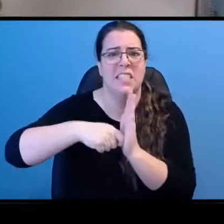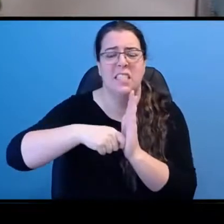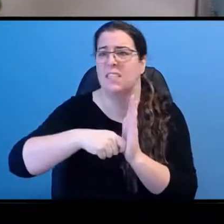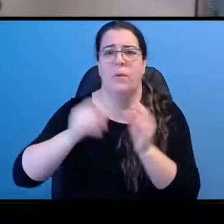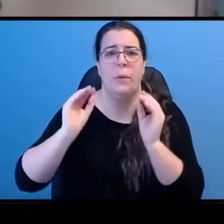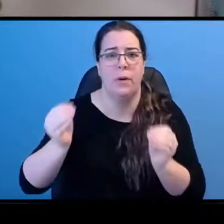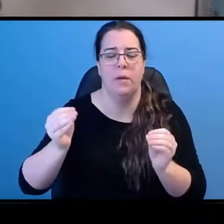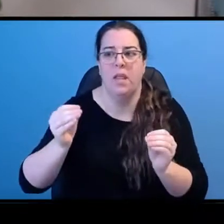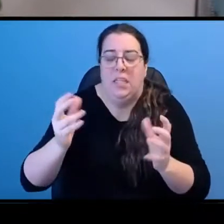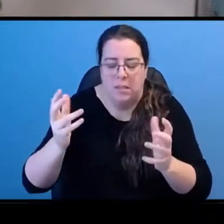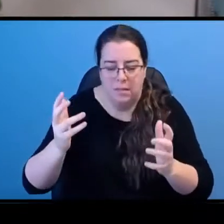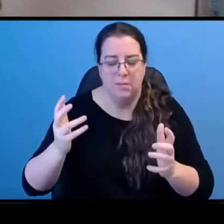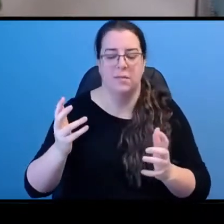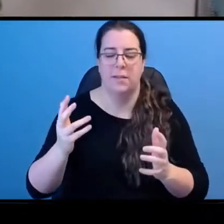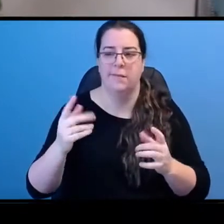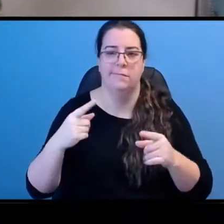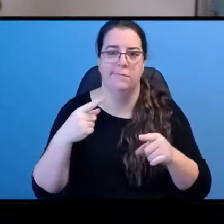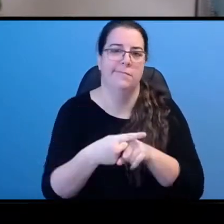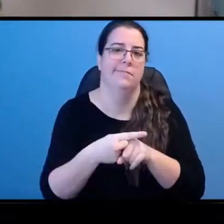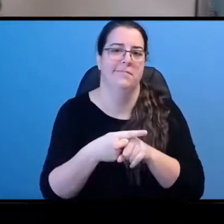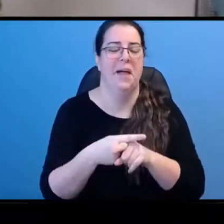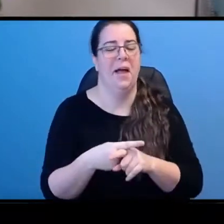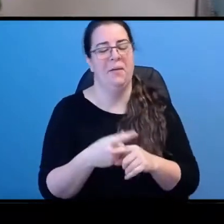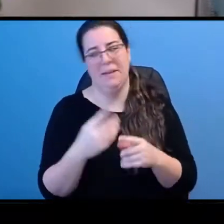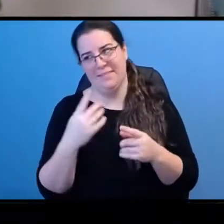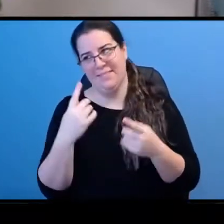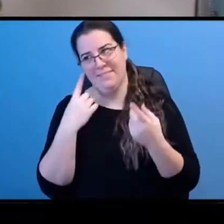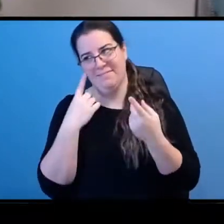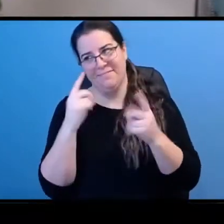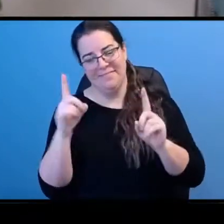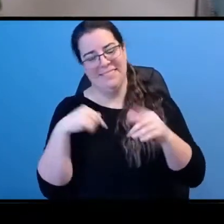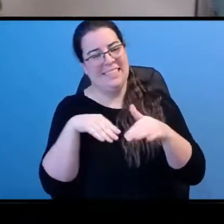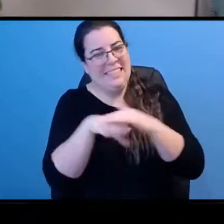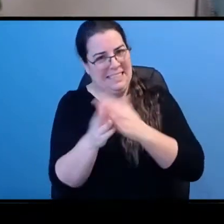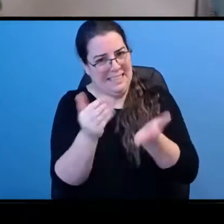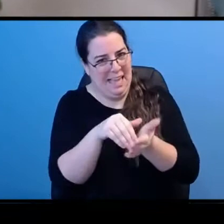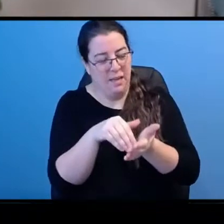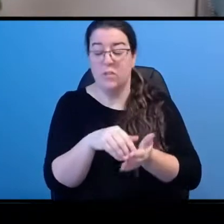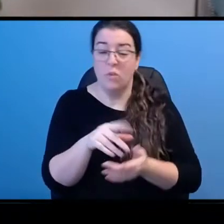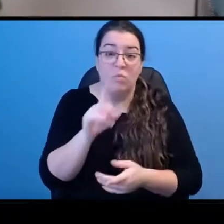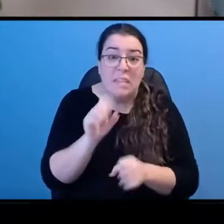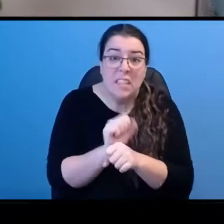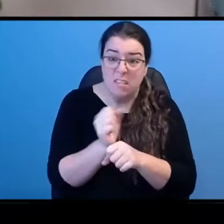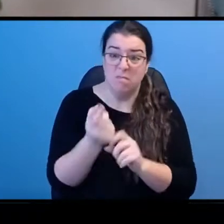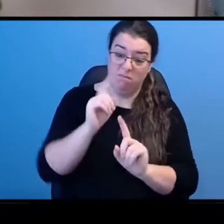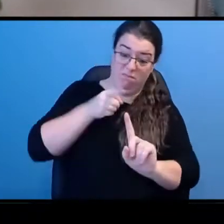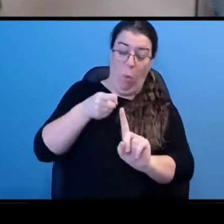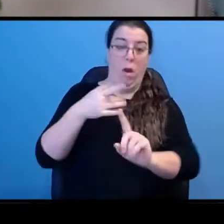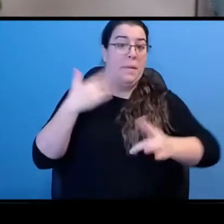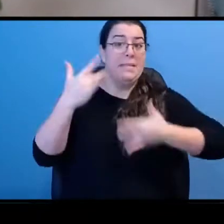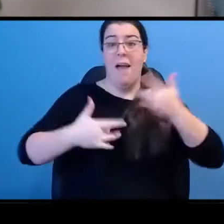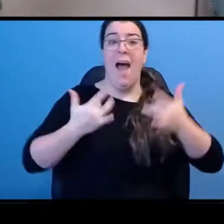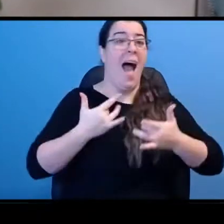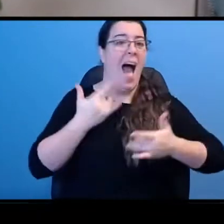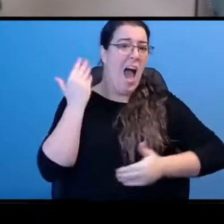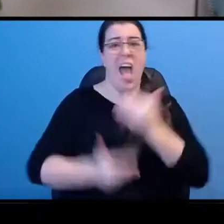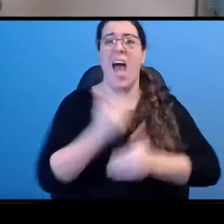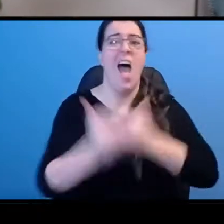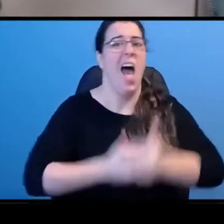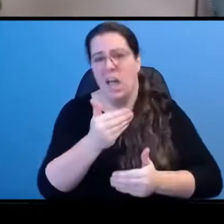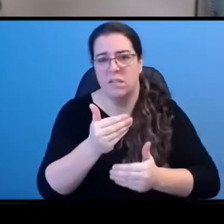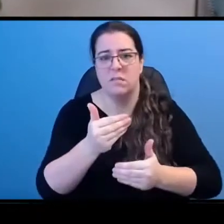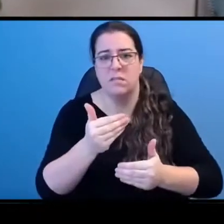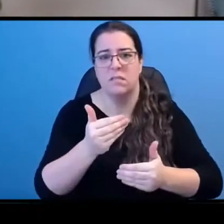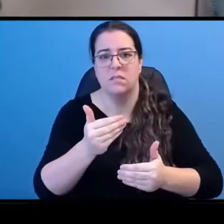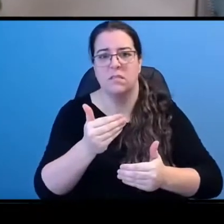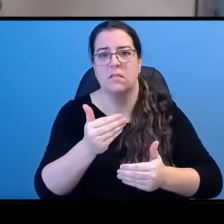back in the building. We got back in the building. I got too excited to let everybody in and I rushed out. And, I think that can happen in grants too.